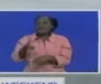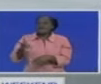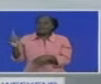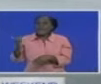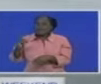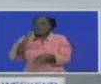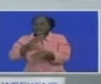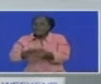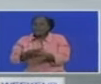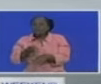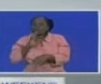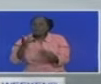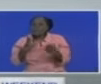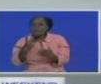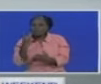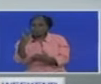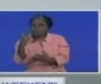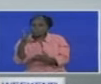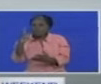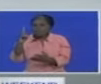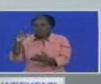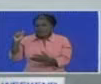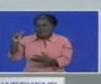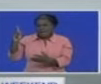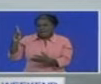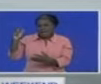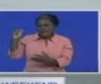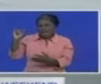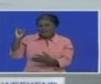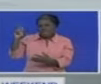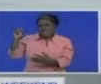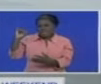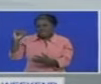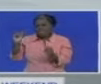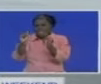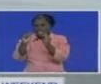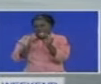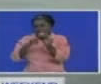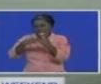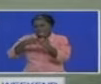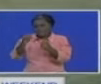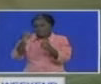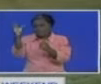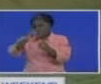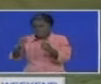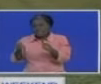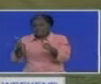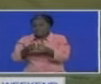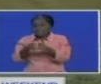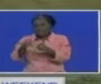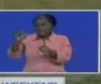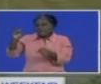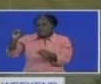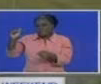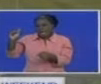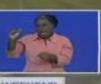mainly from two sources: the Nakaini Dam in Thika, which provides 80% of the city's water supply, and the Sasumua Dam,